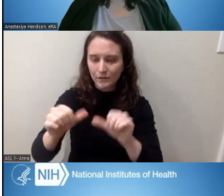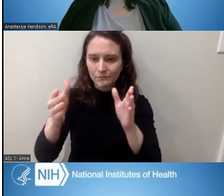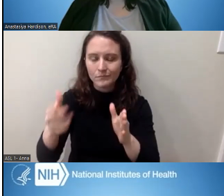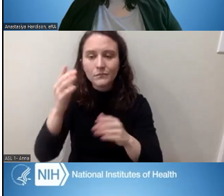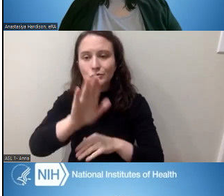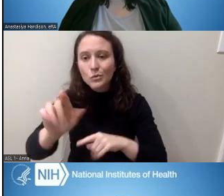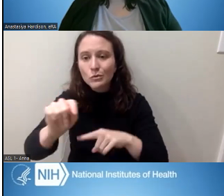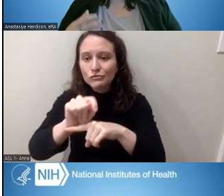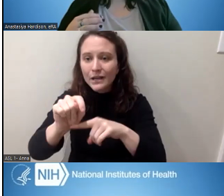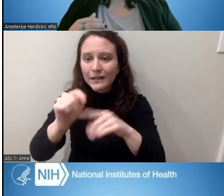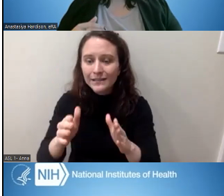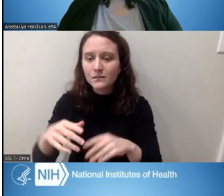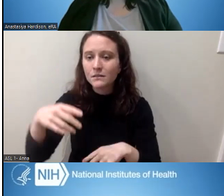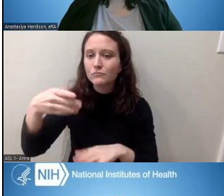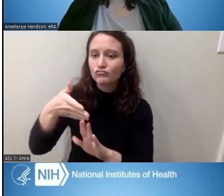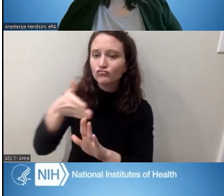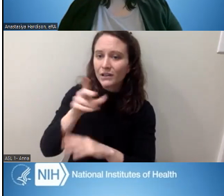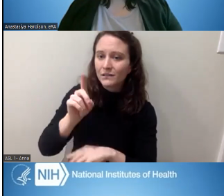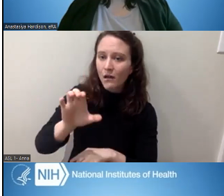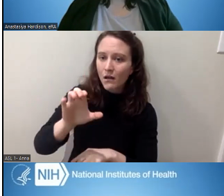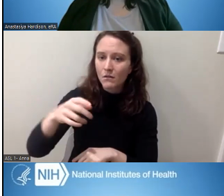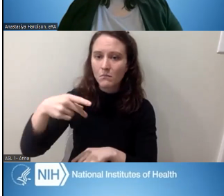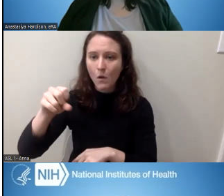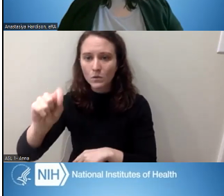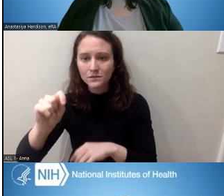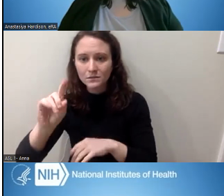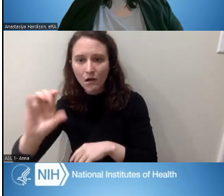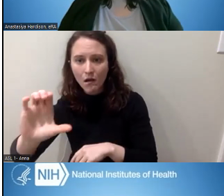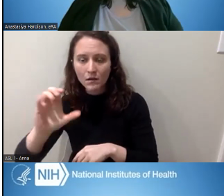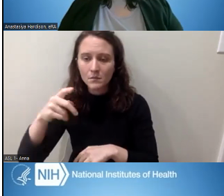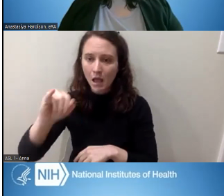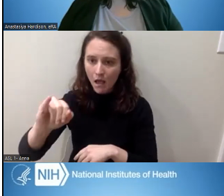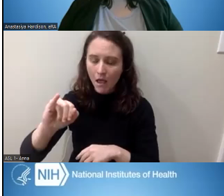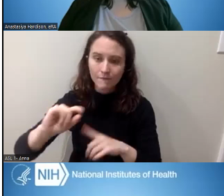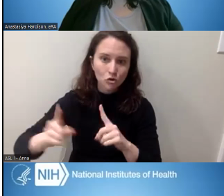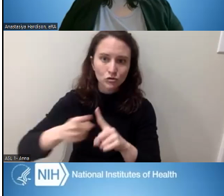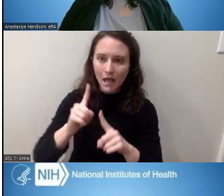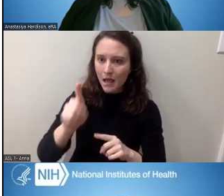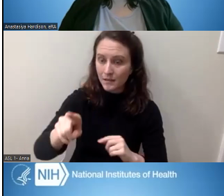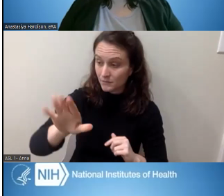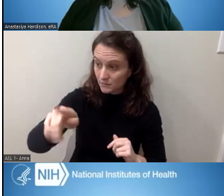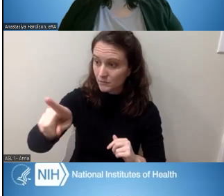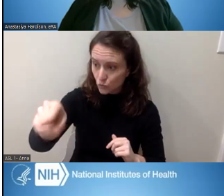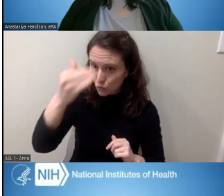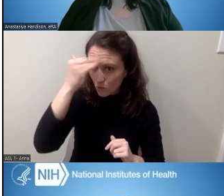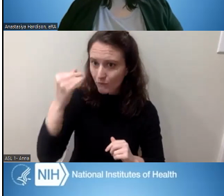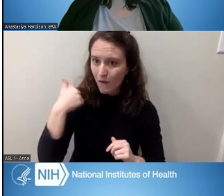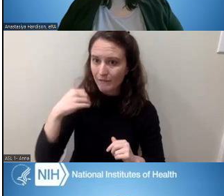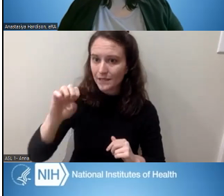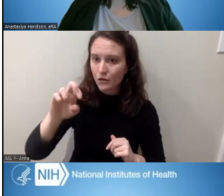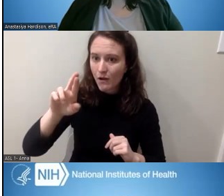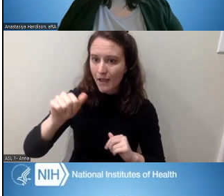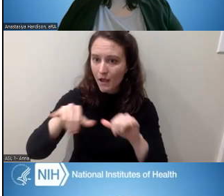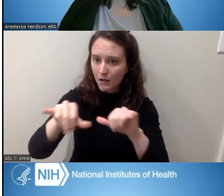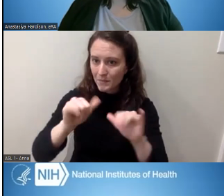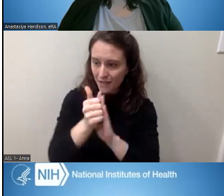trainees, your pre-docs, postdocs, PIs, that one, you ask them, do you know if you have an eRA Commons account? And